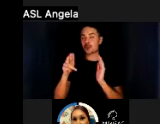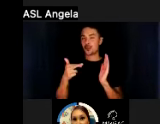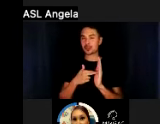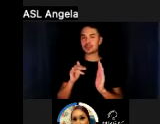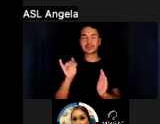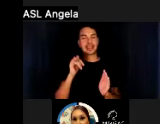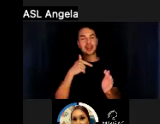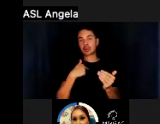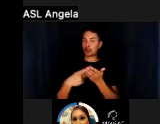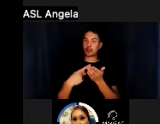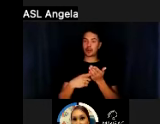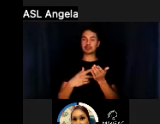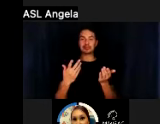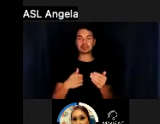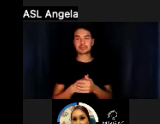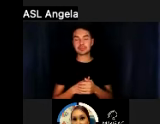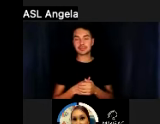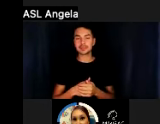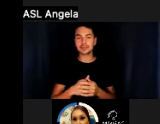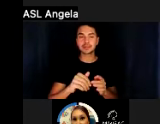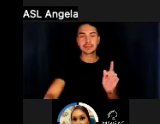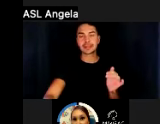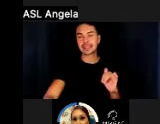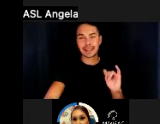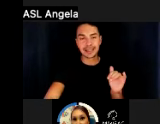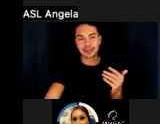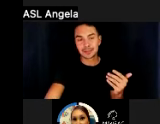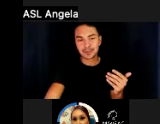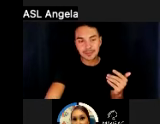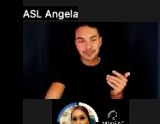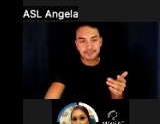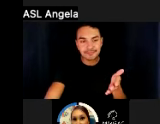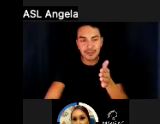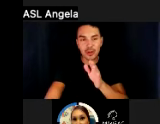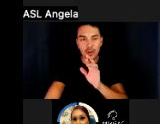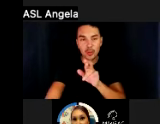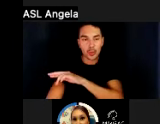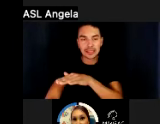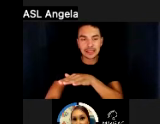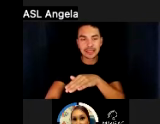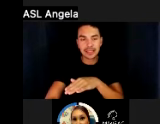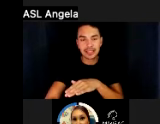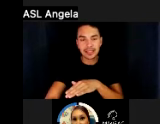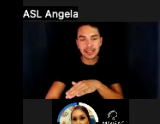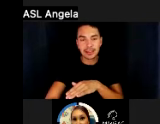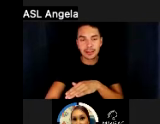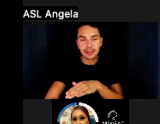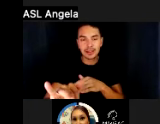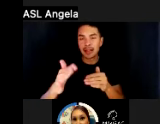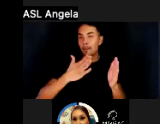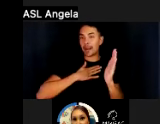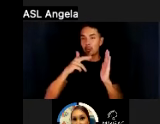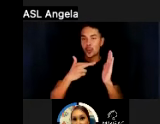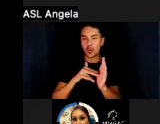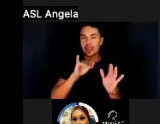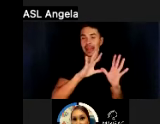of how we're talking here in the image on your right, like saying, oh, okay, this is my role. This clan's role. This is